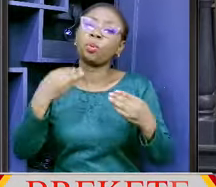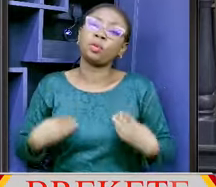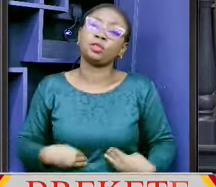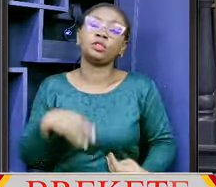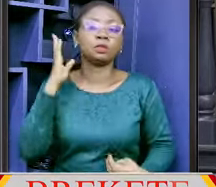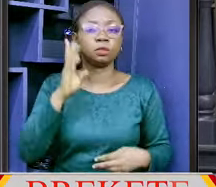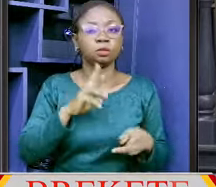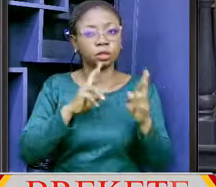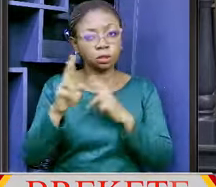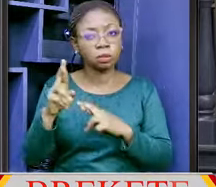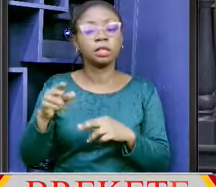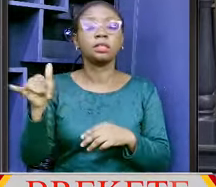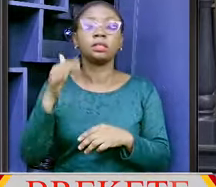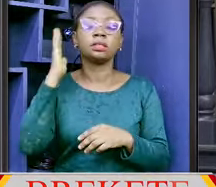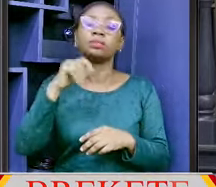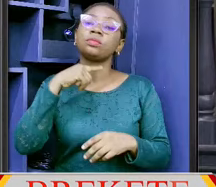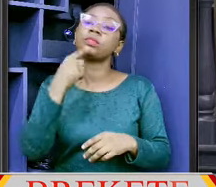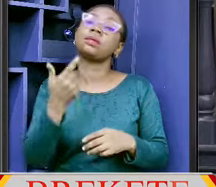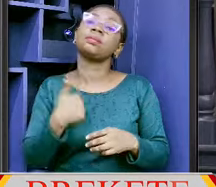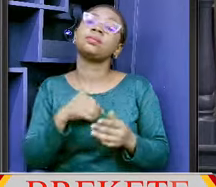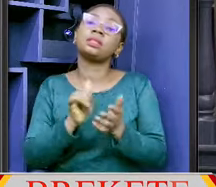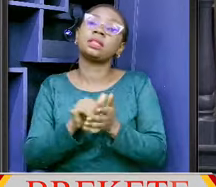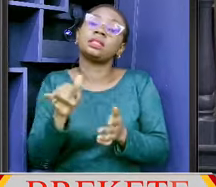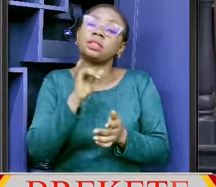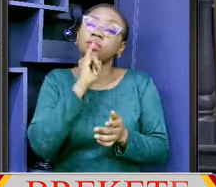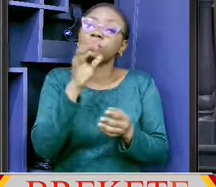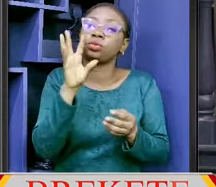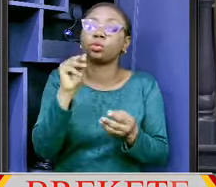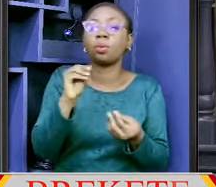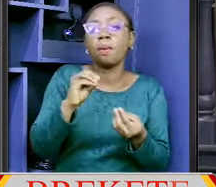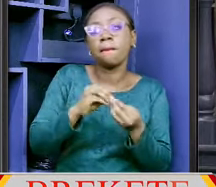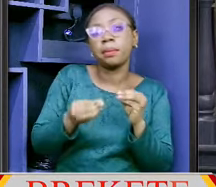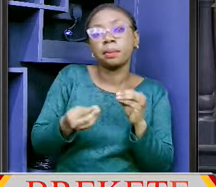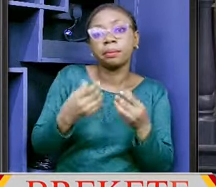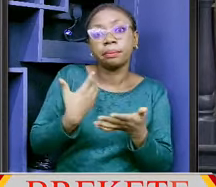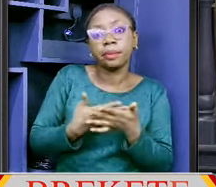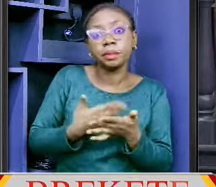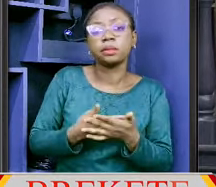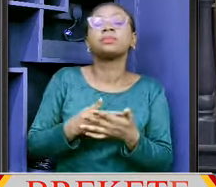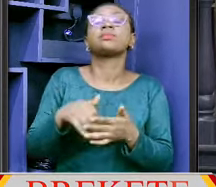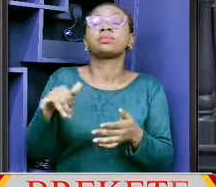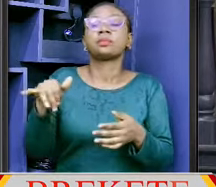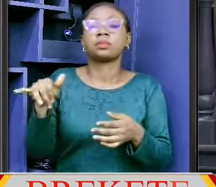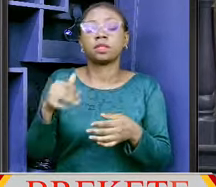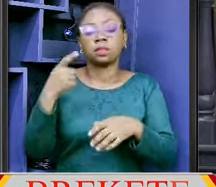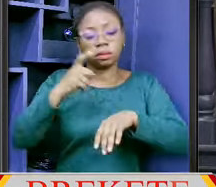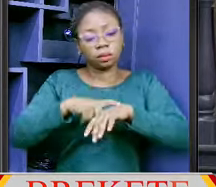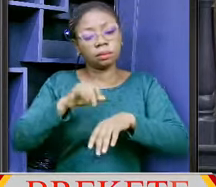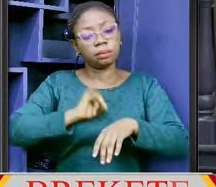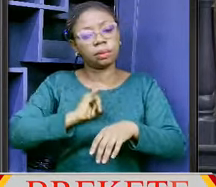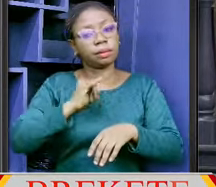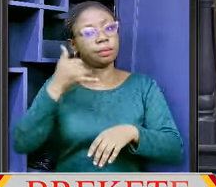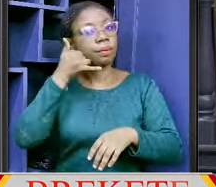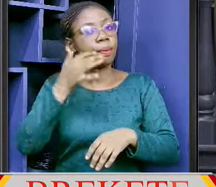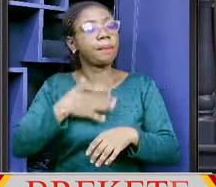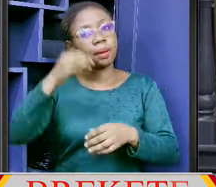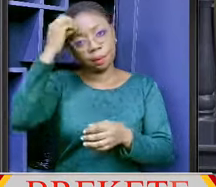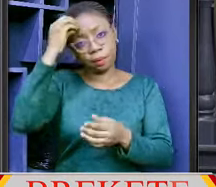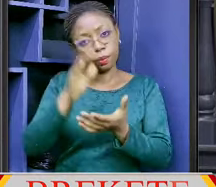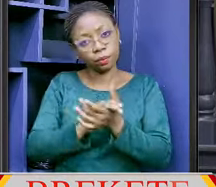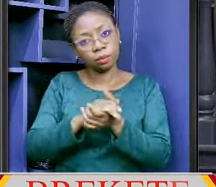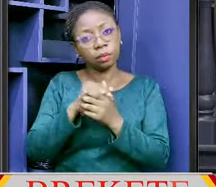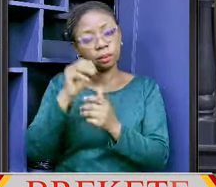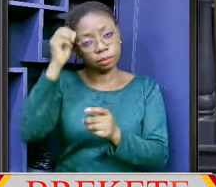is no money. There is no money. There is no money. So there was a time that I called my husband's brother. I now